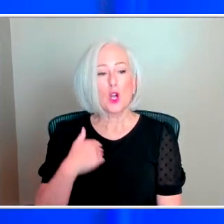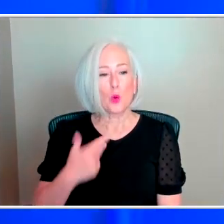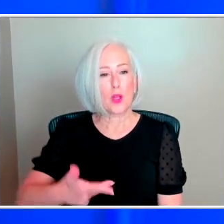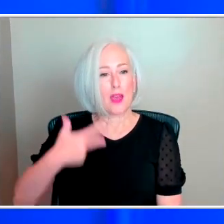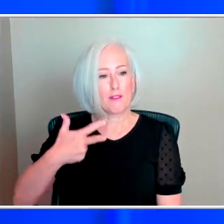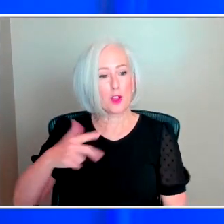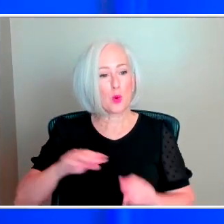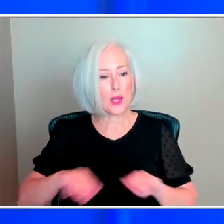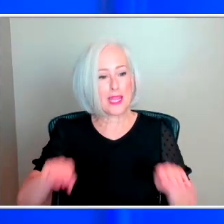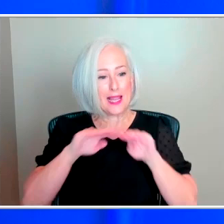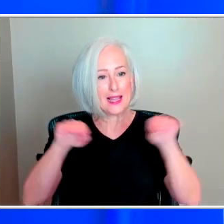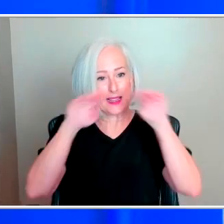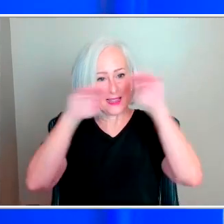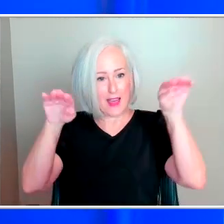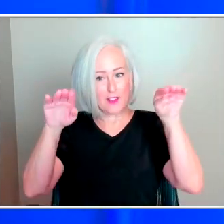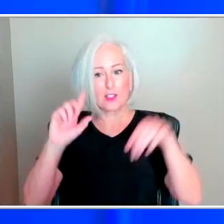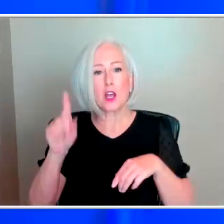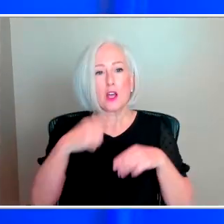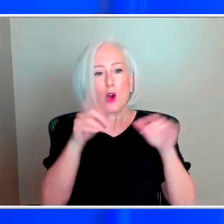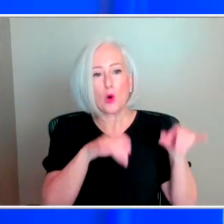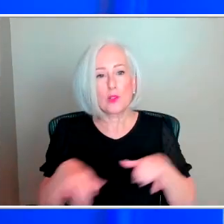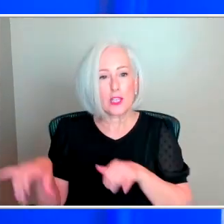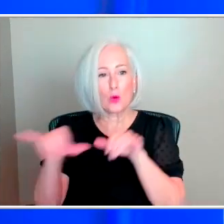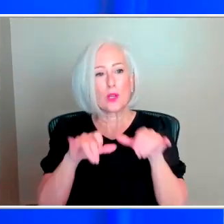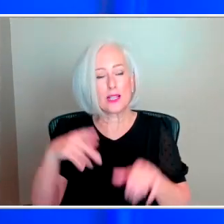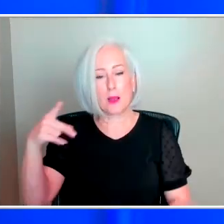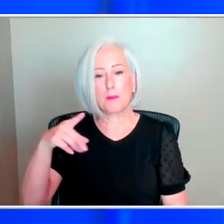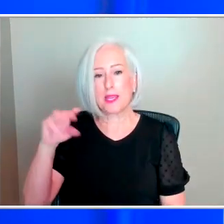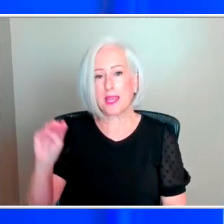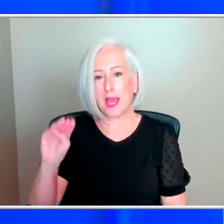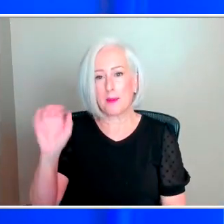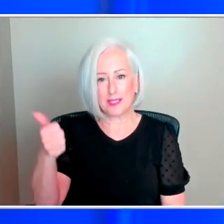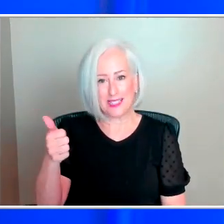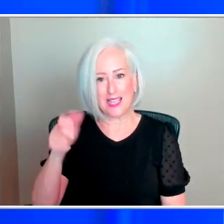We only routinely measure PM10, which is the particle